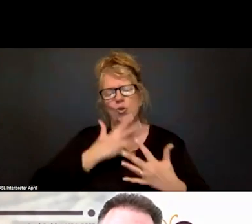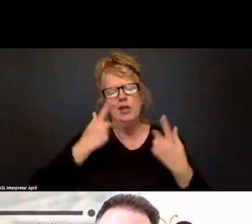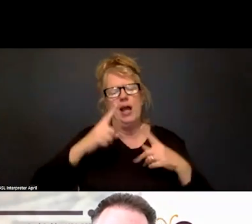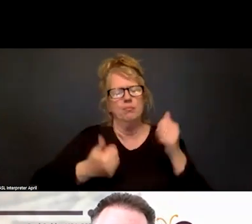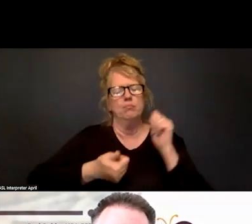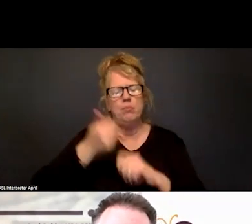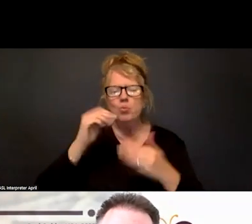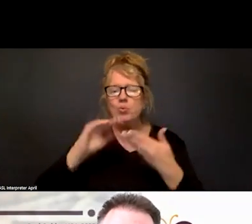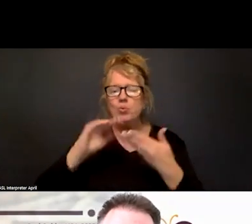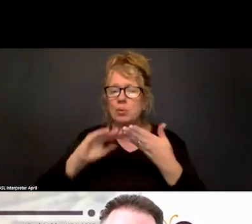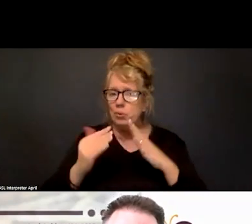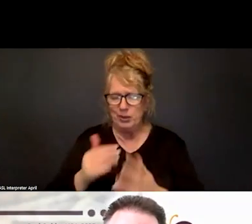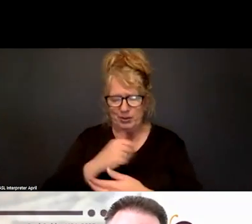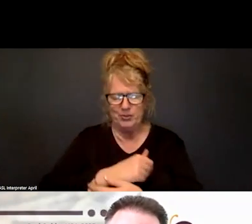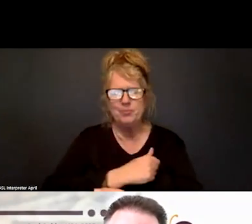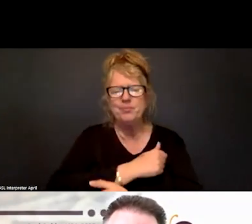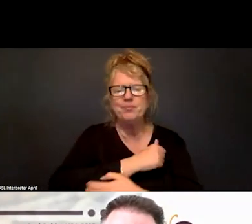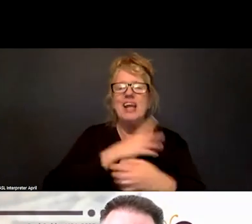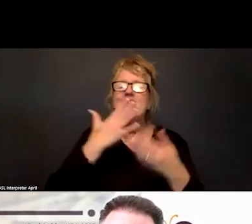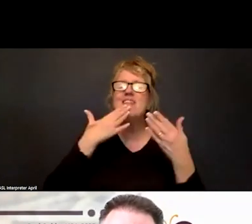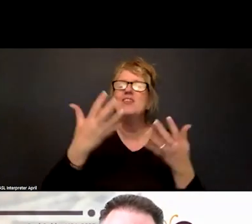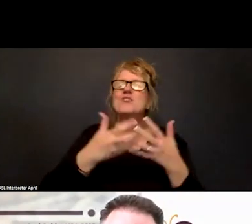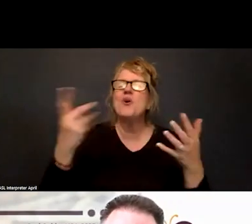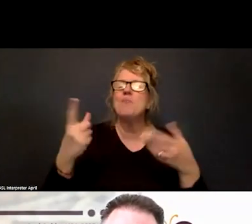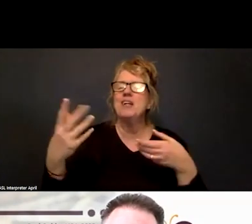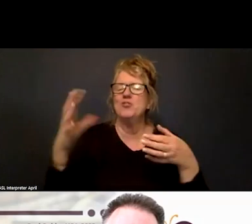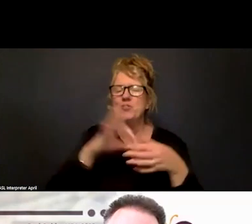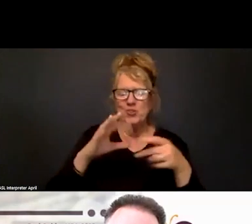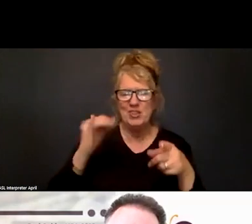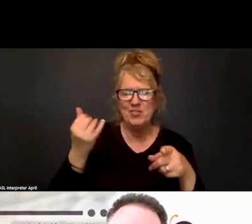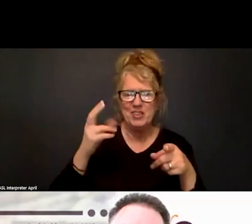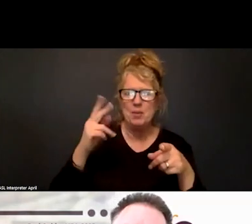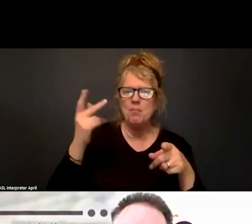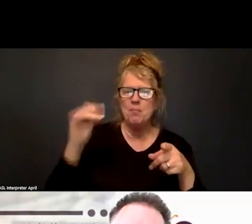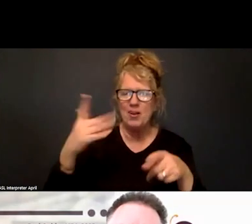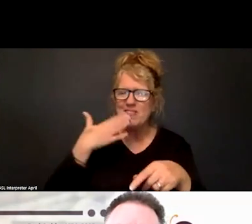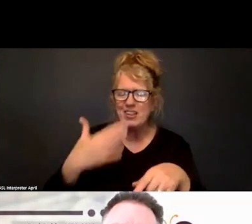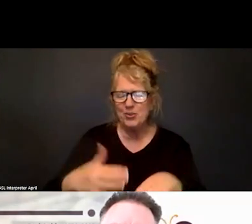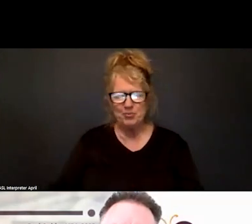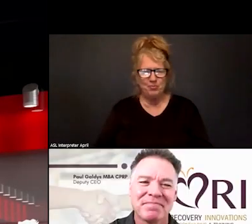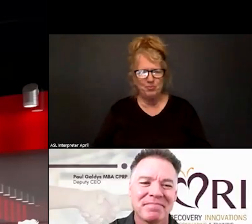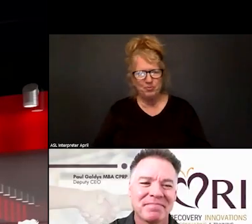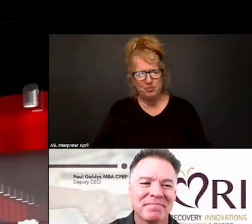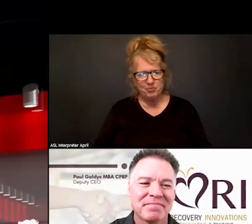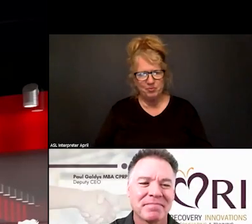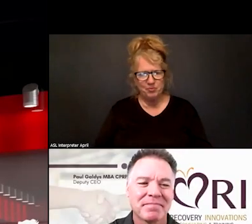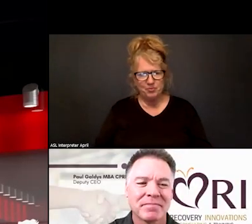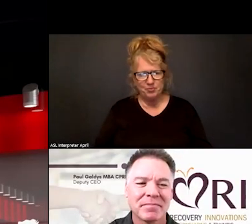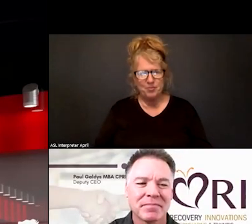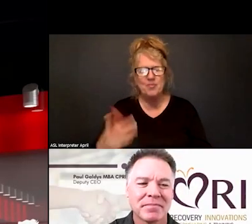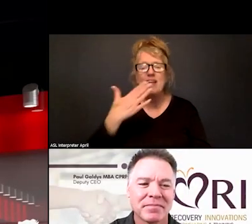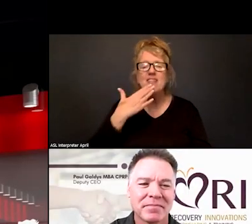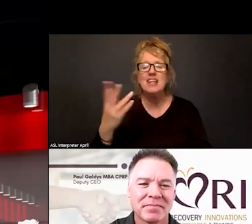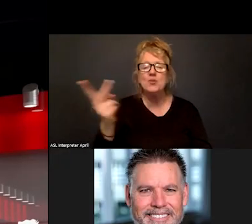now. Thank you so much for joining me, Paul. I'll send it back to you, Megan. Thanks, Stephanie. Thank you. Thank you